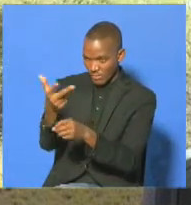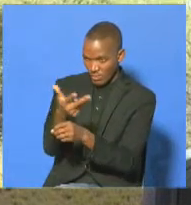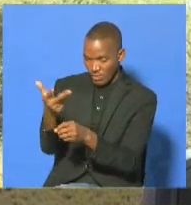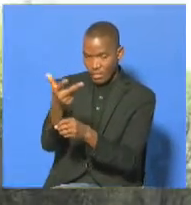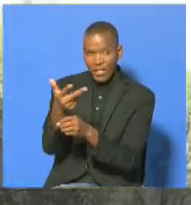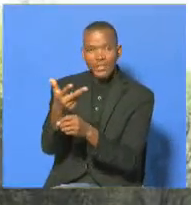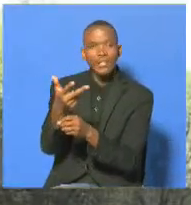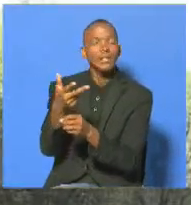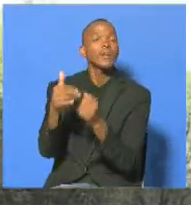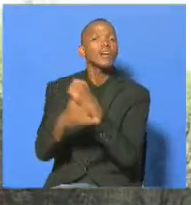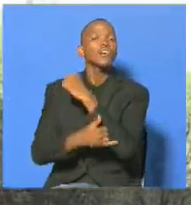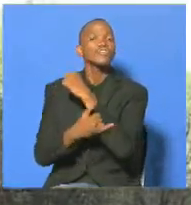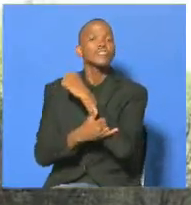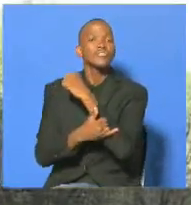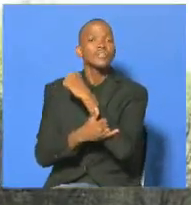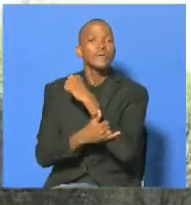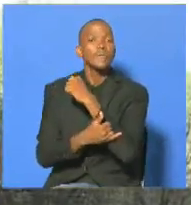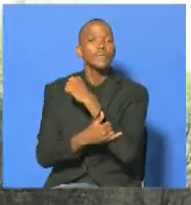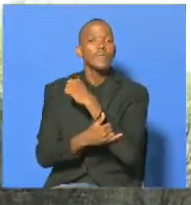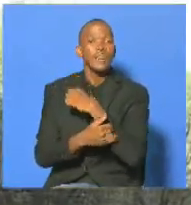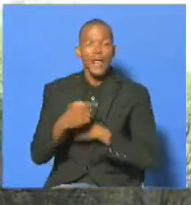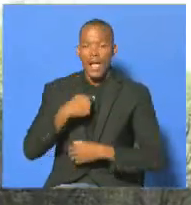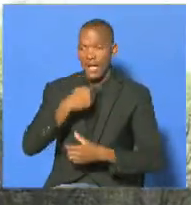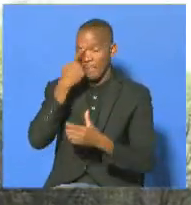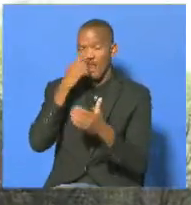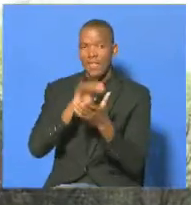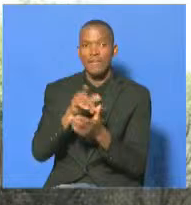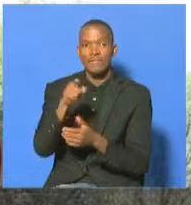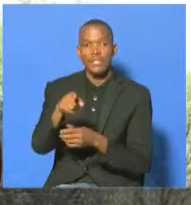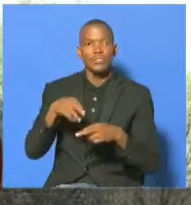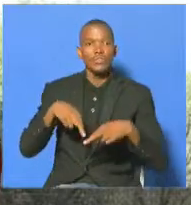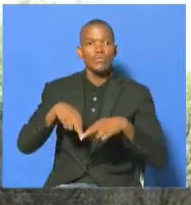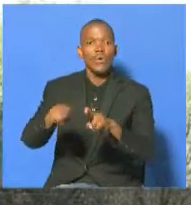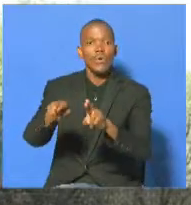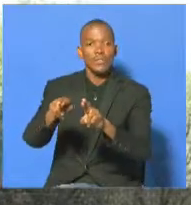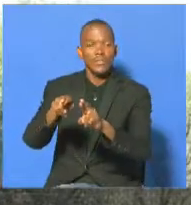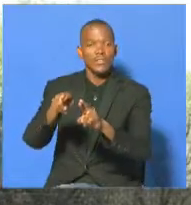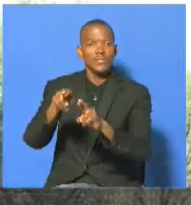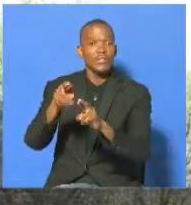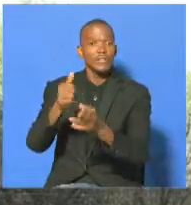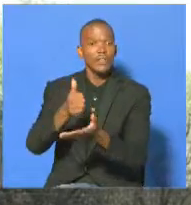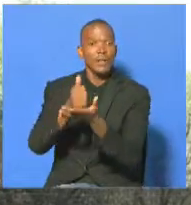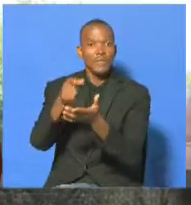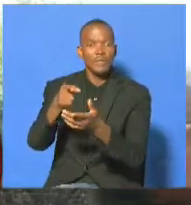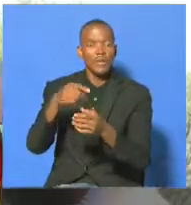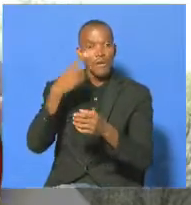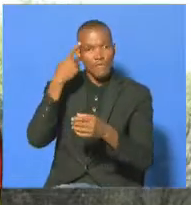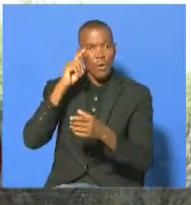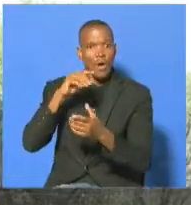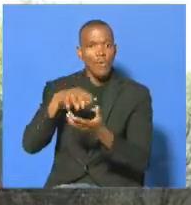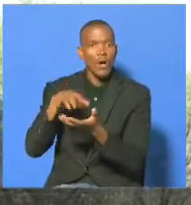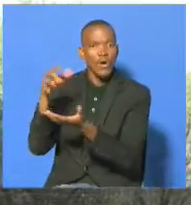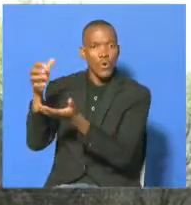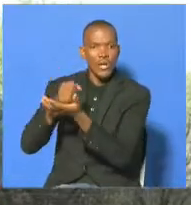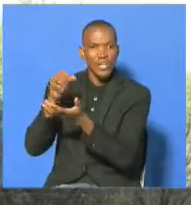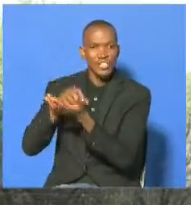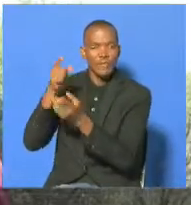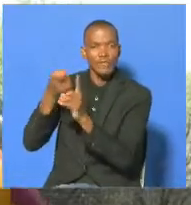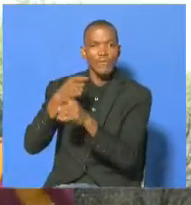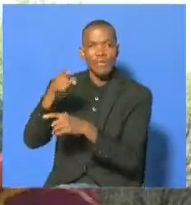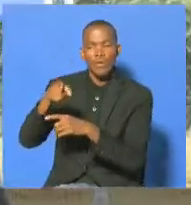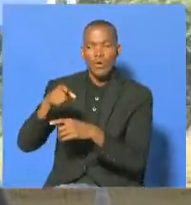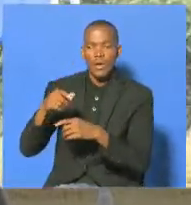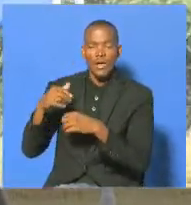countries. Tsela e ke dumela e contribute significantly for our collection mo mahatseng a